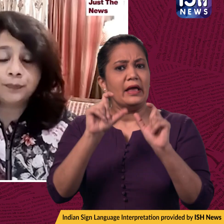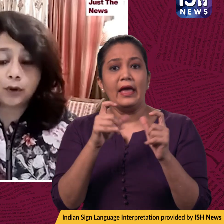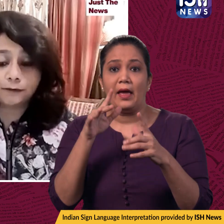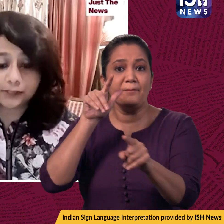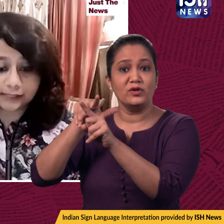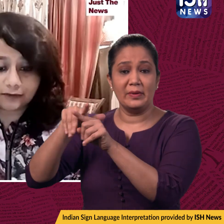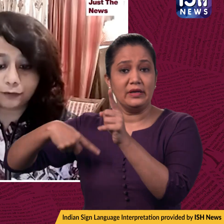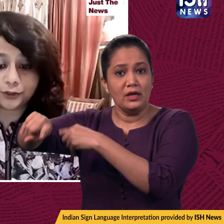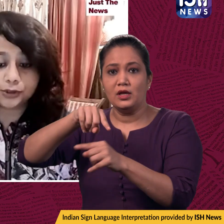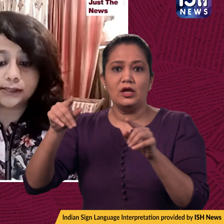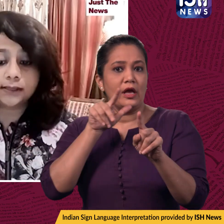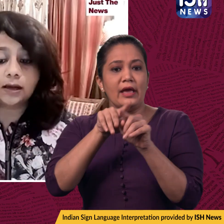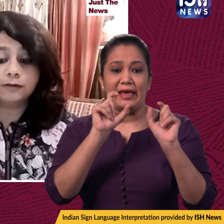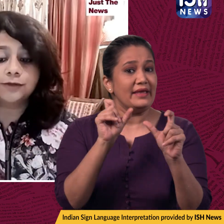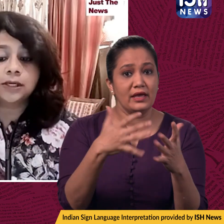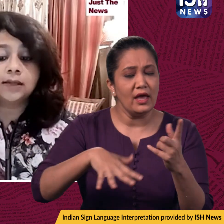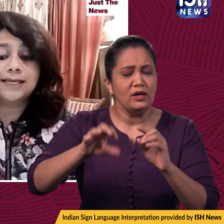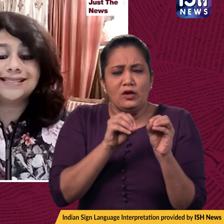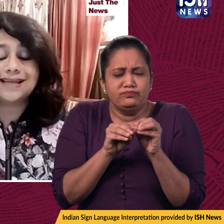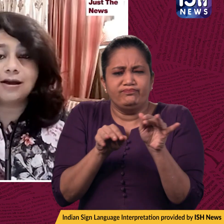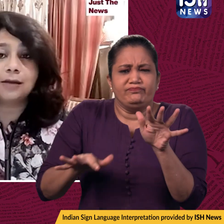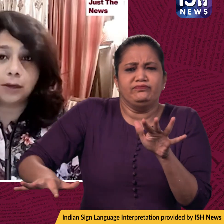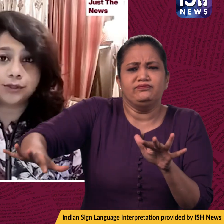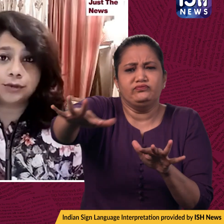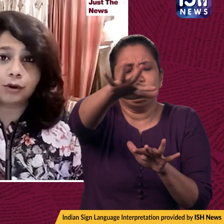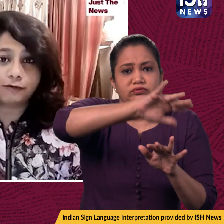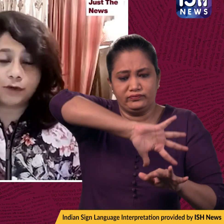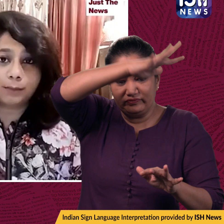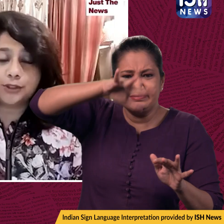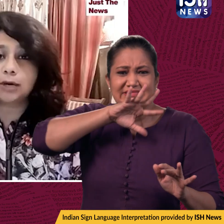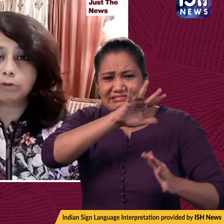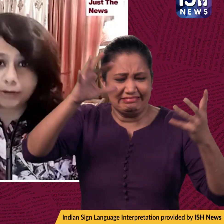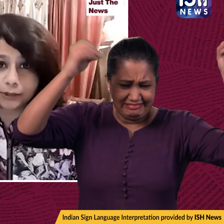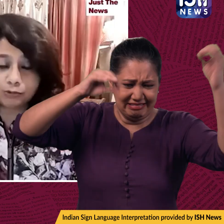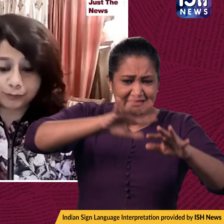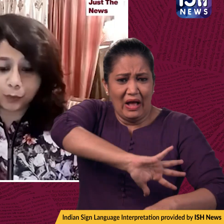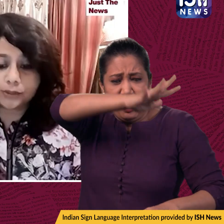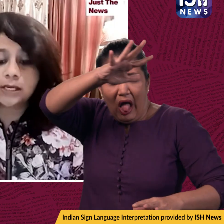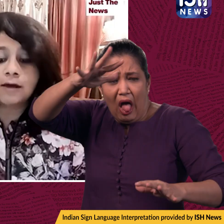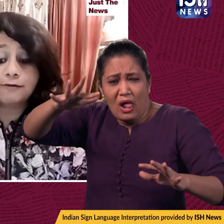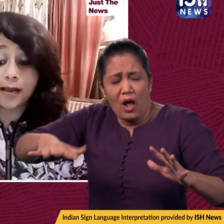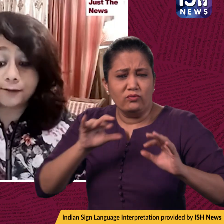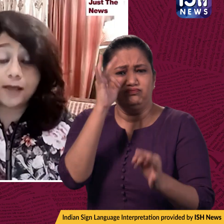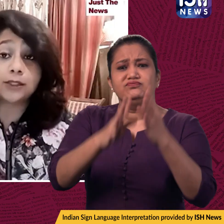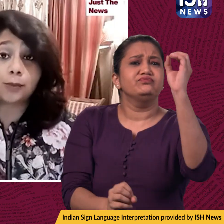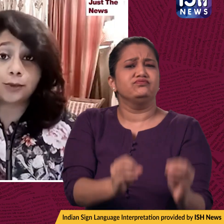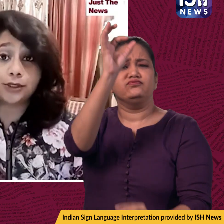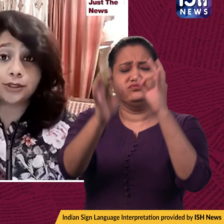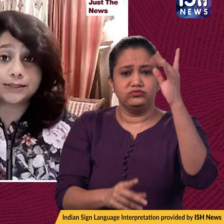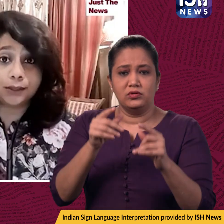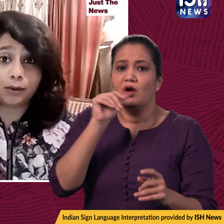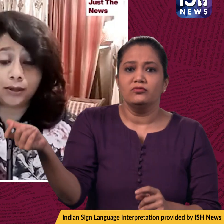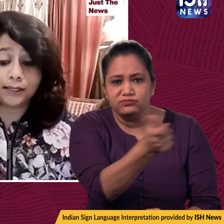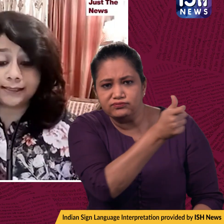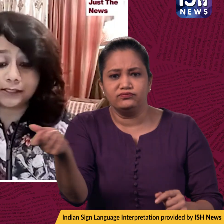negligence of civic officials and engulfed the entire mountain of garbage. Now, according to reports, firefighting